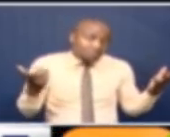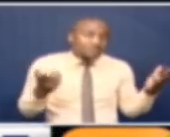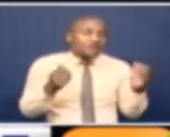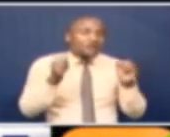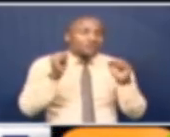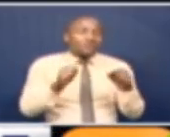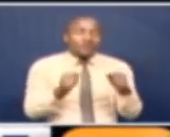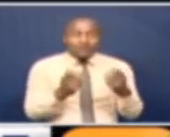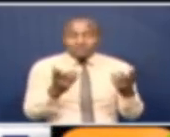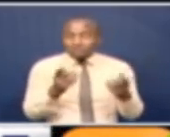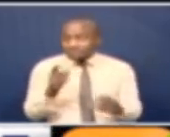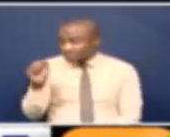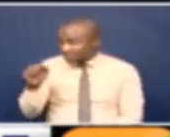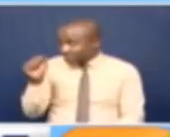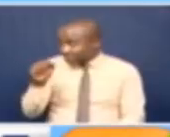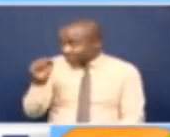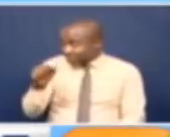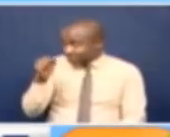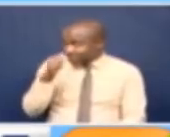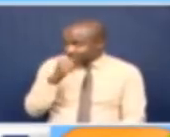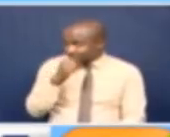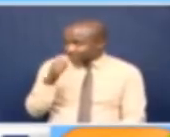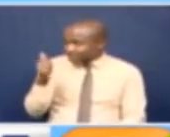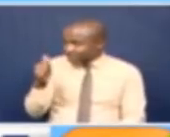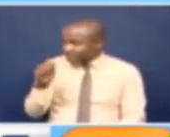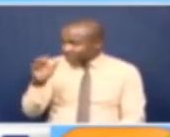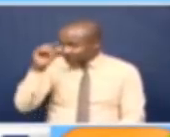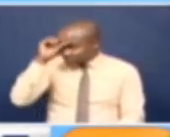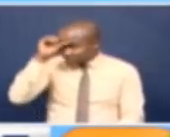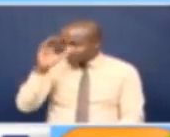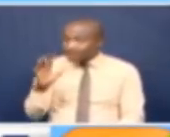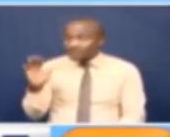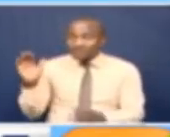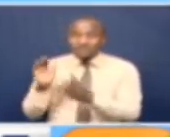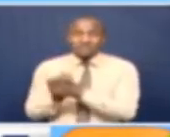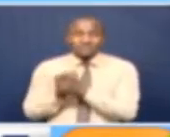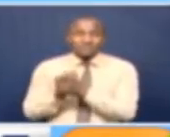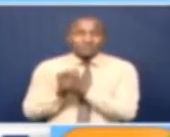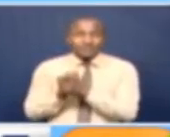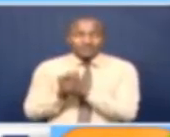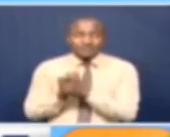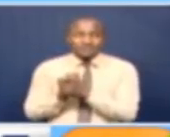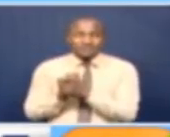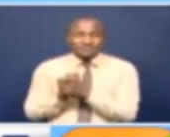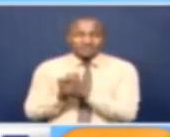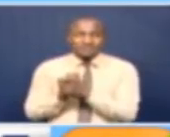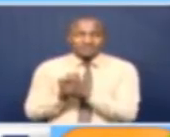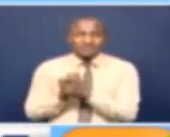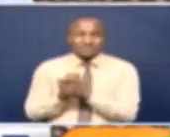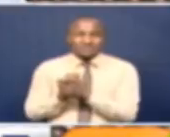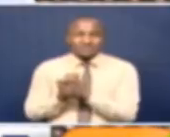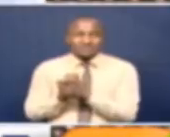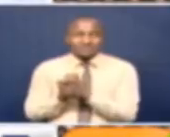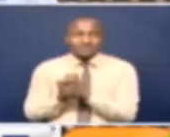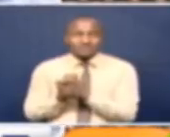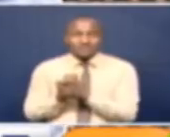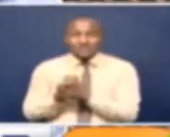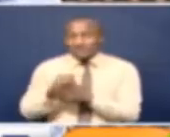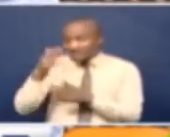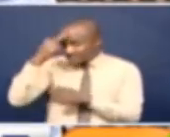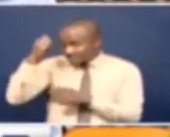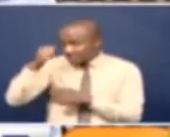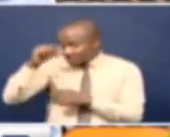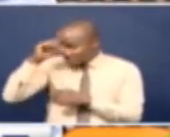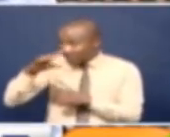And yet, hold on, Senator, your governor is Jubilee. Let me tell you. Go ahead. Kajiado governor